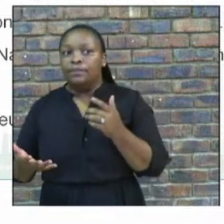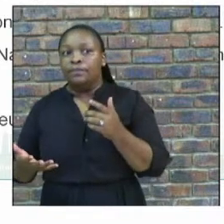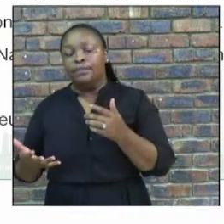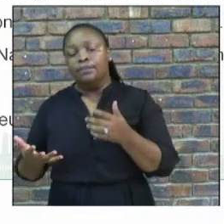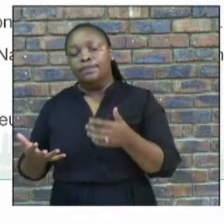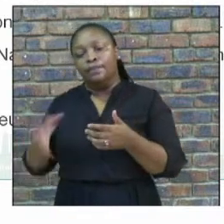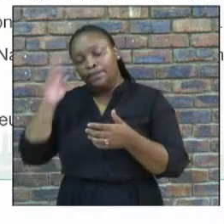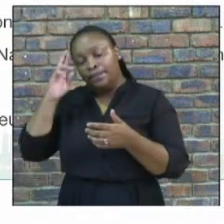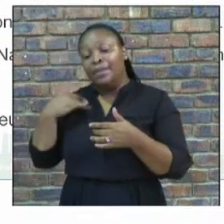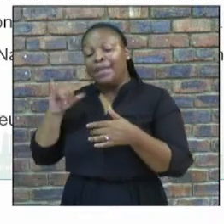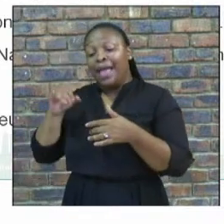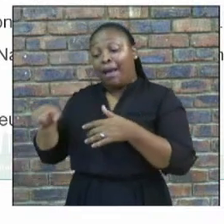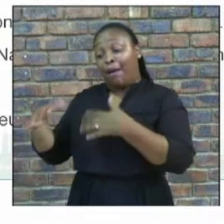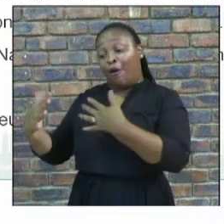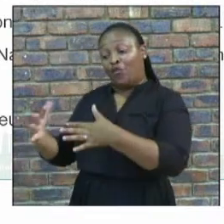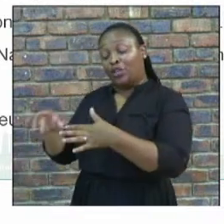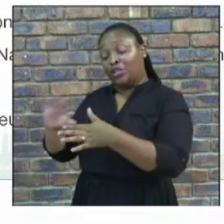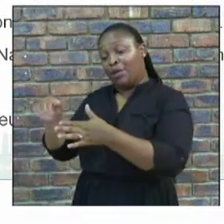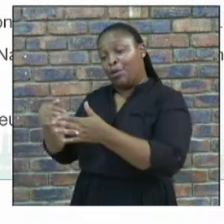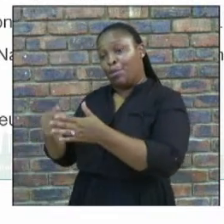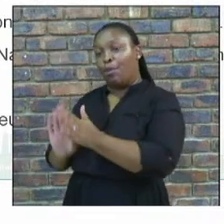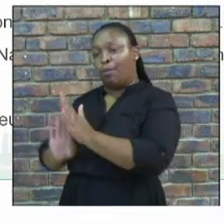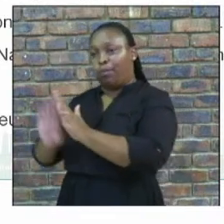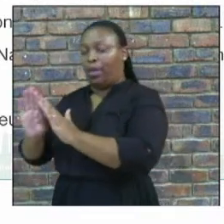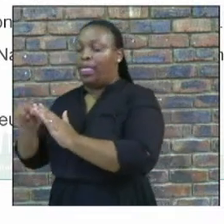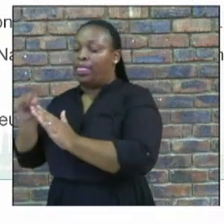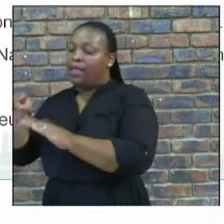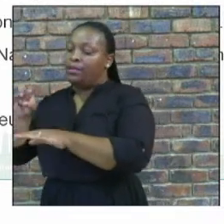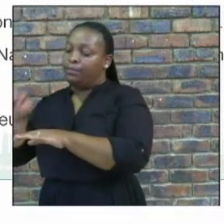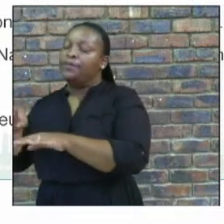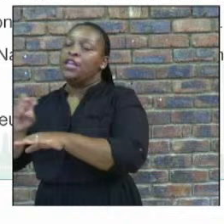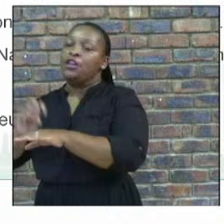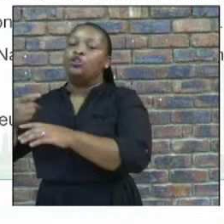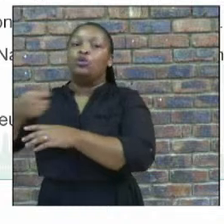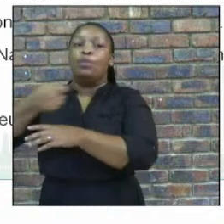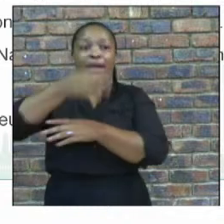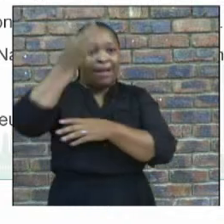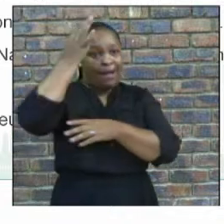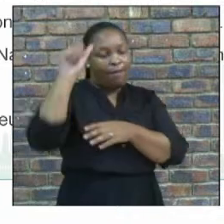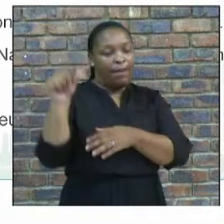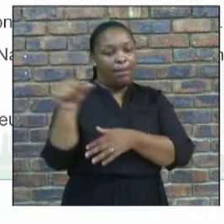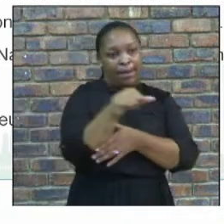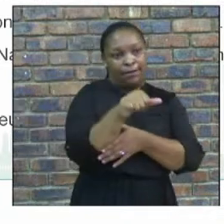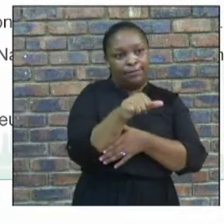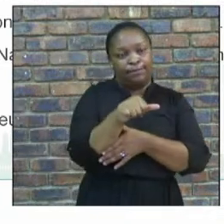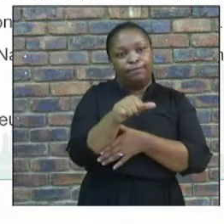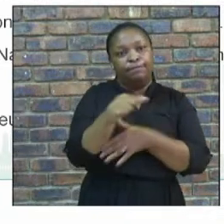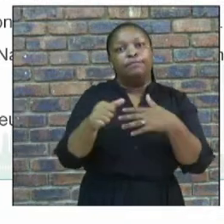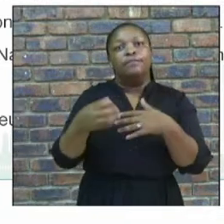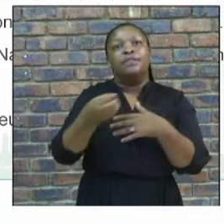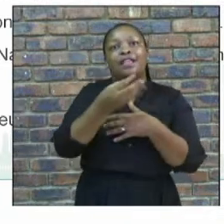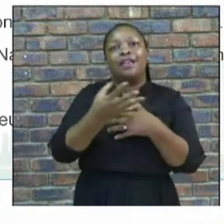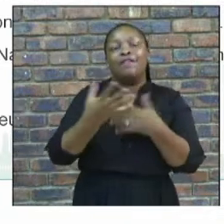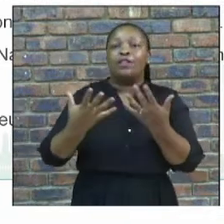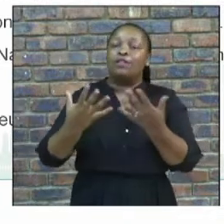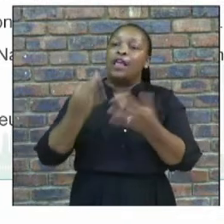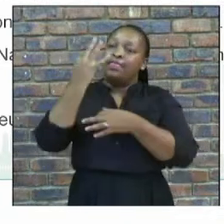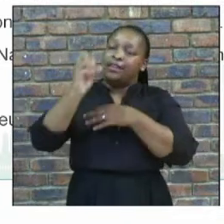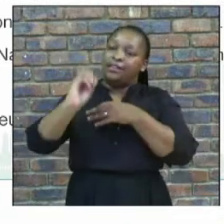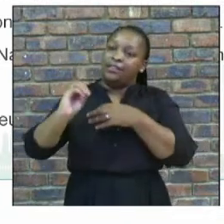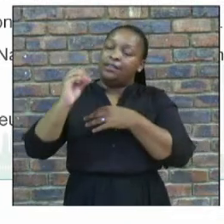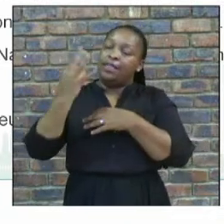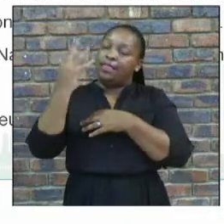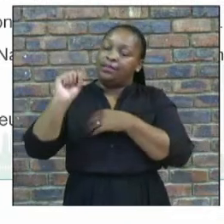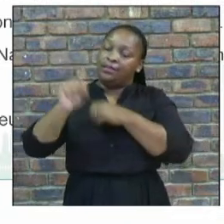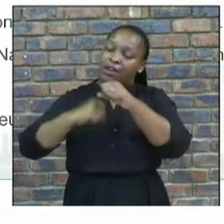benefit from the production in the petroleum right for a period of 30 years when that production right